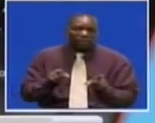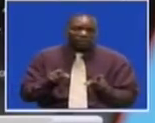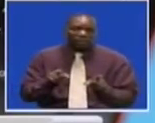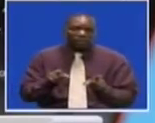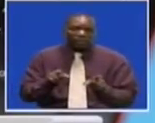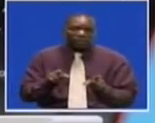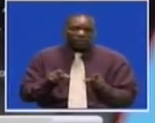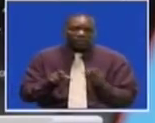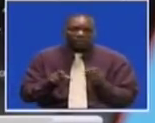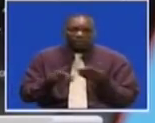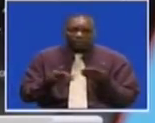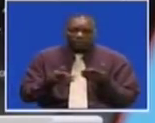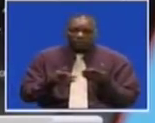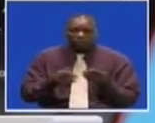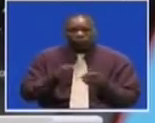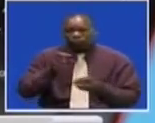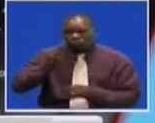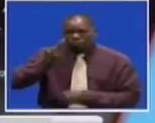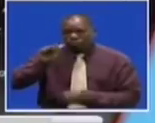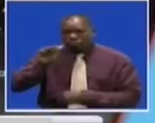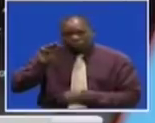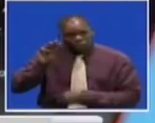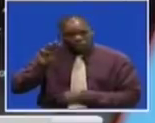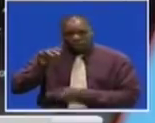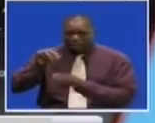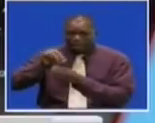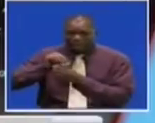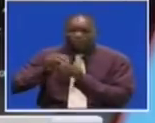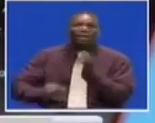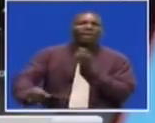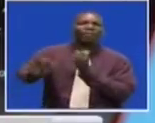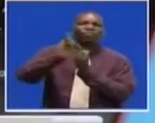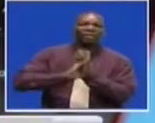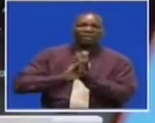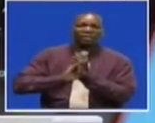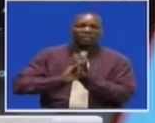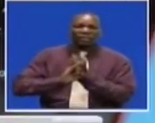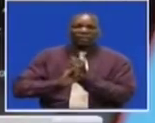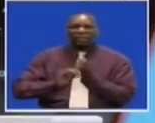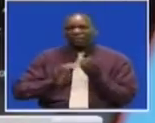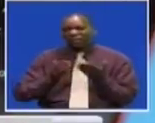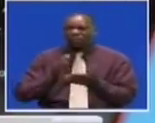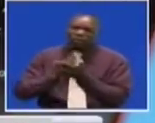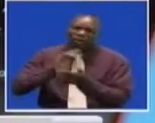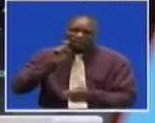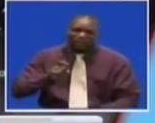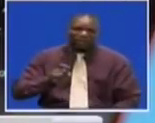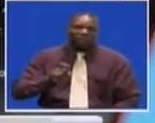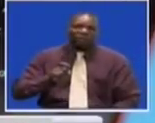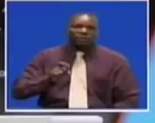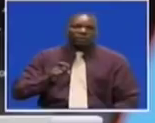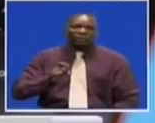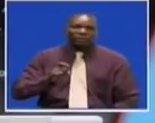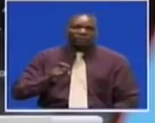the import of raw materials must be a stopgap measure while the development trajectory